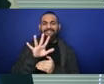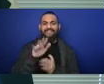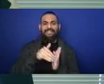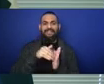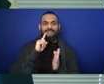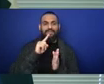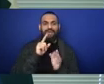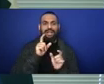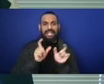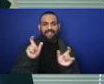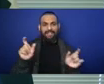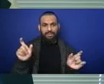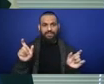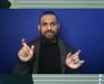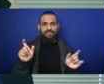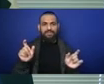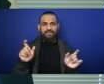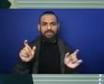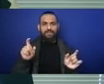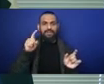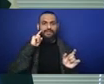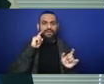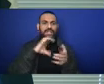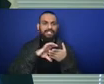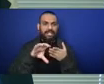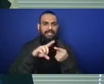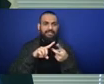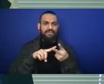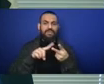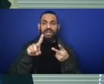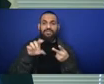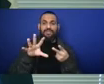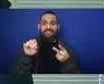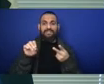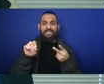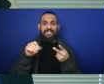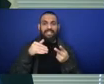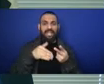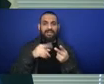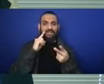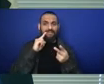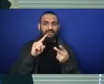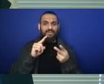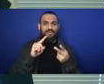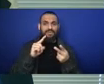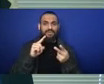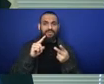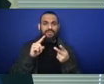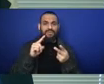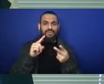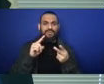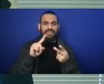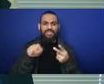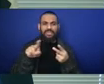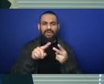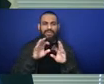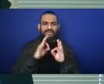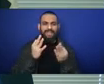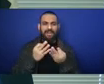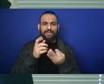higher thresholds, myself included, on the money in the pockets, on the